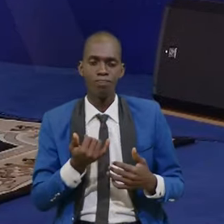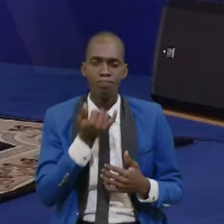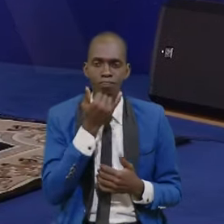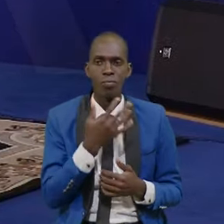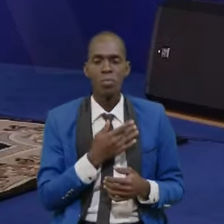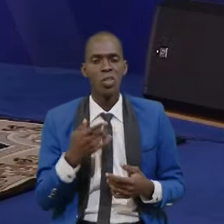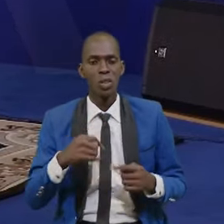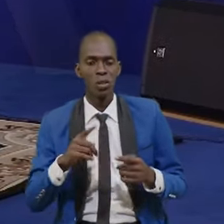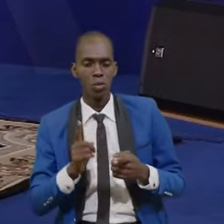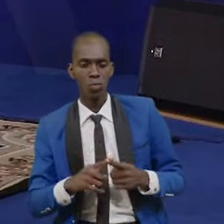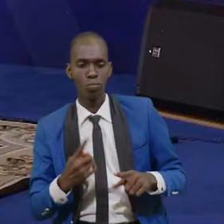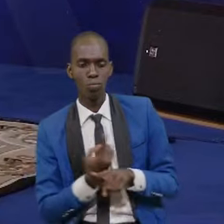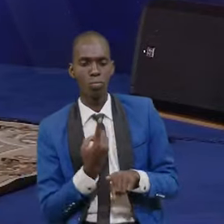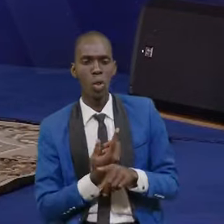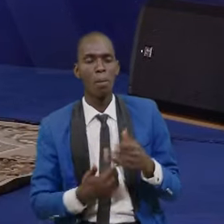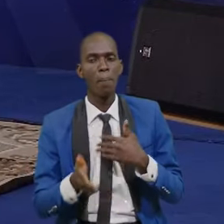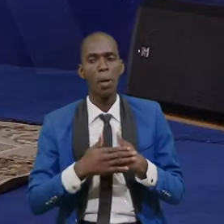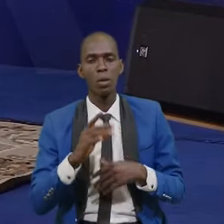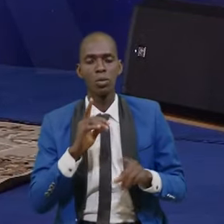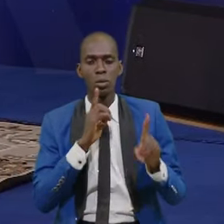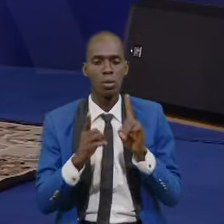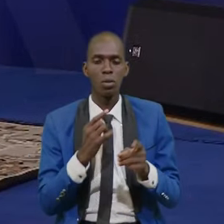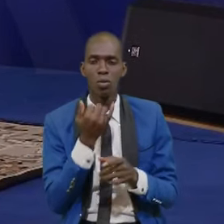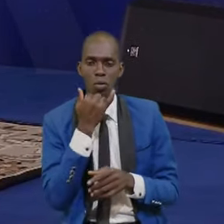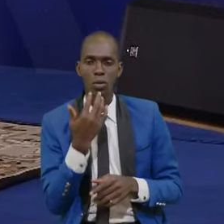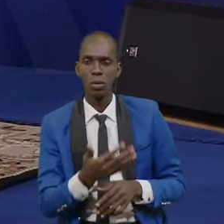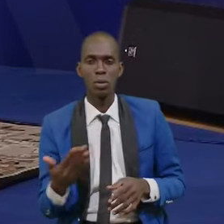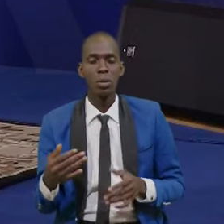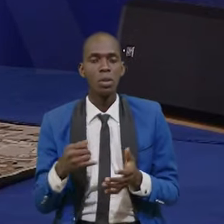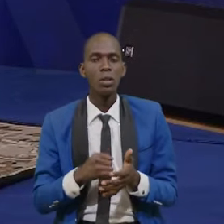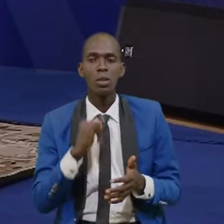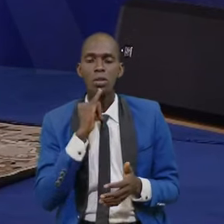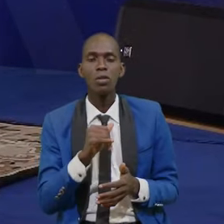revenge on somebody and you say what you say? It's not